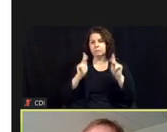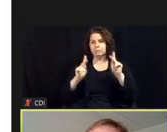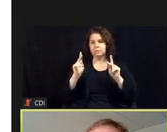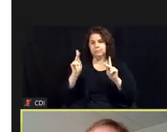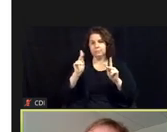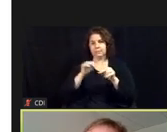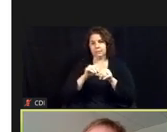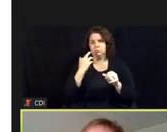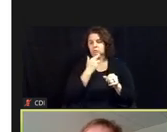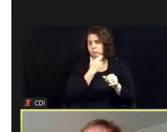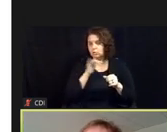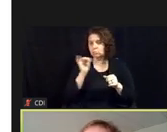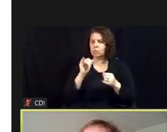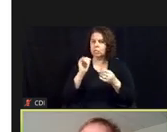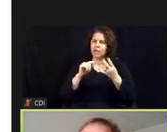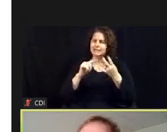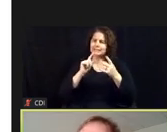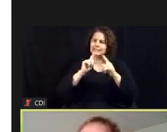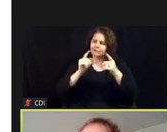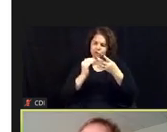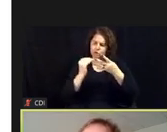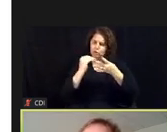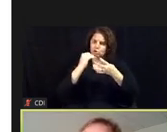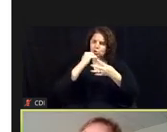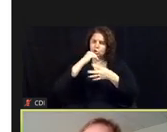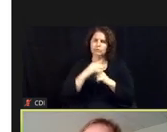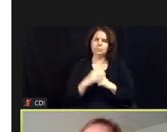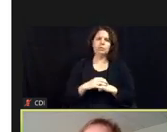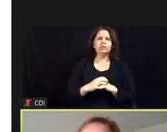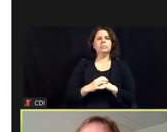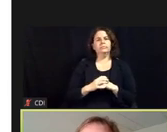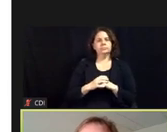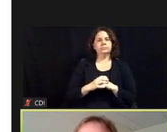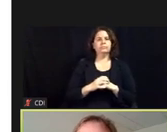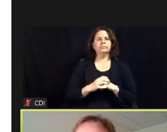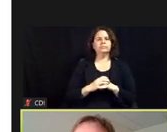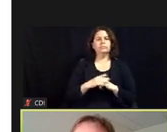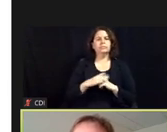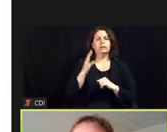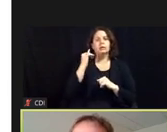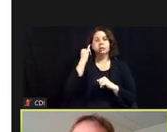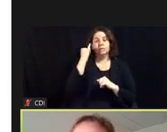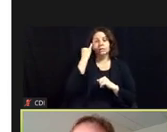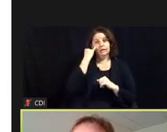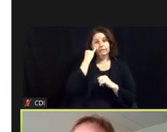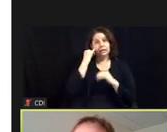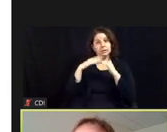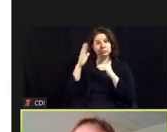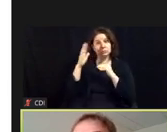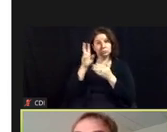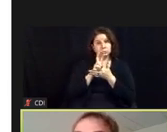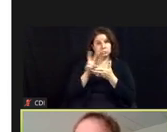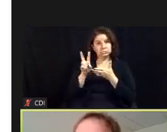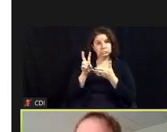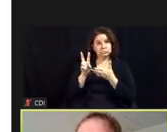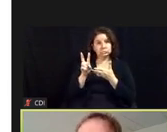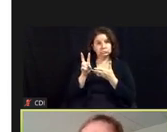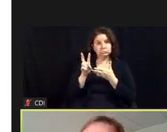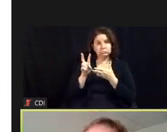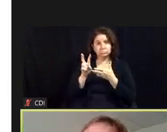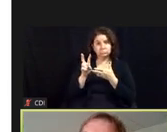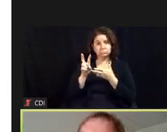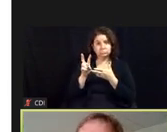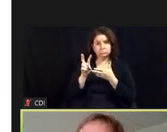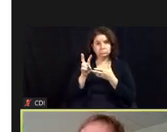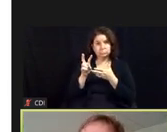to closing back down. If you spend at least 2 weeks sequentially with incidents that corresponds to a more restrictive tier,